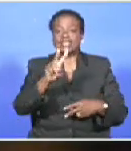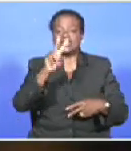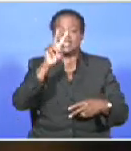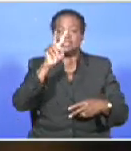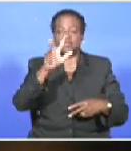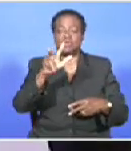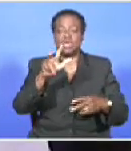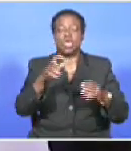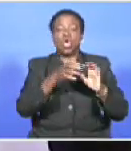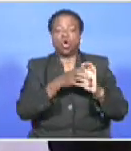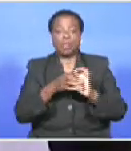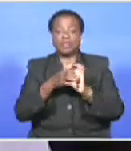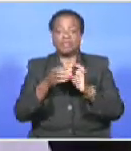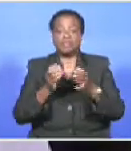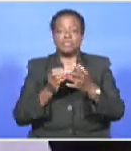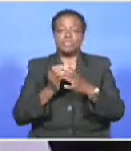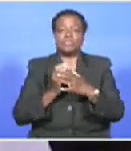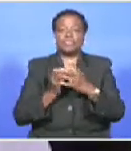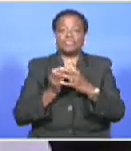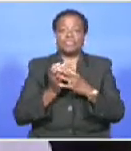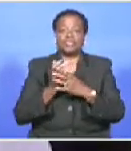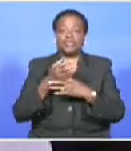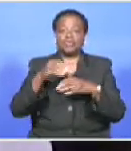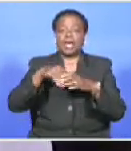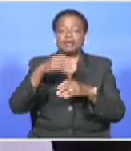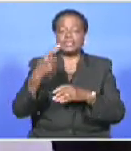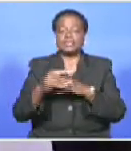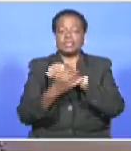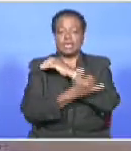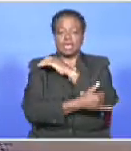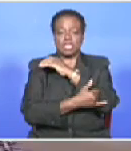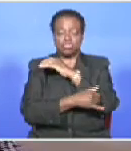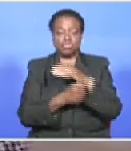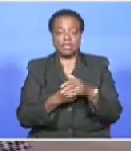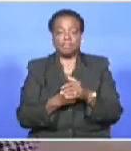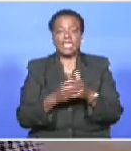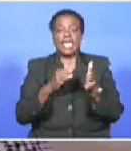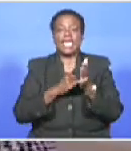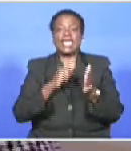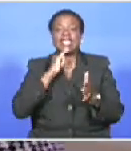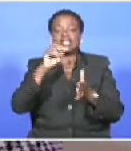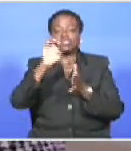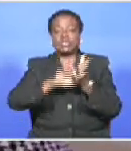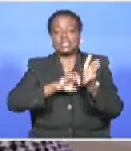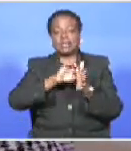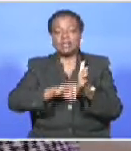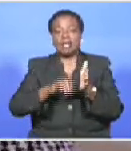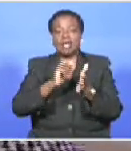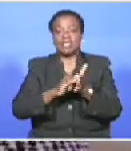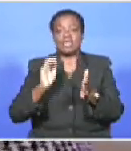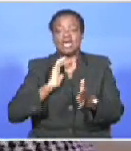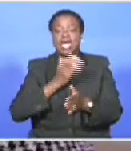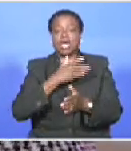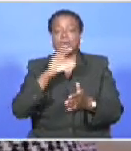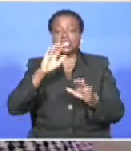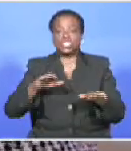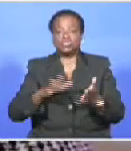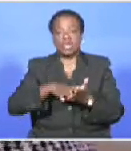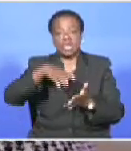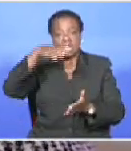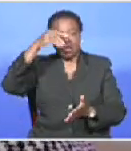the country, with nine flown in to network in the event. It is critical that our children learn how to